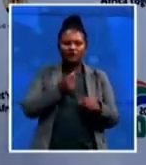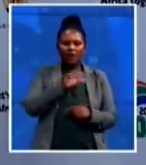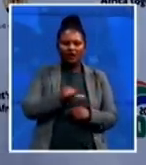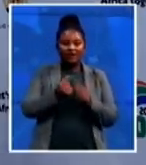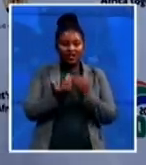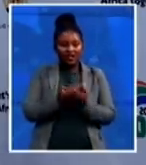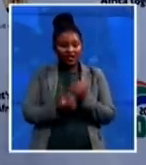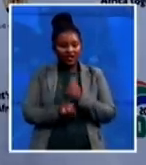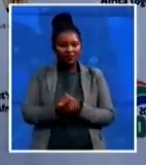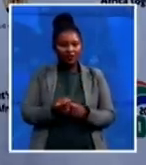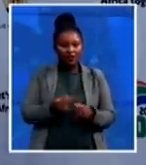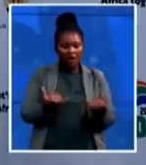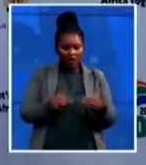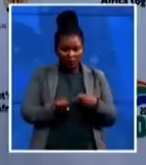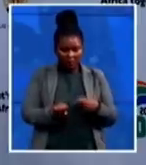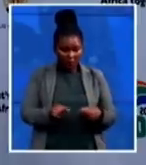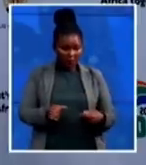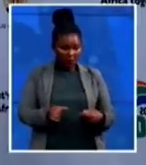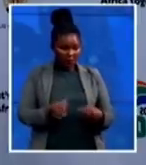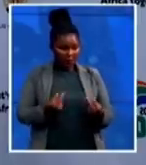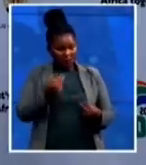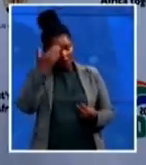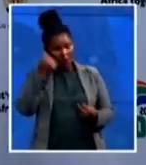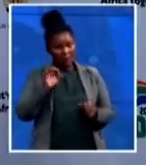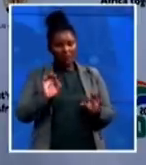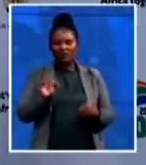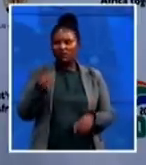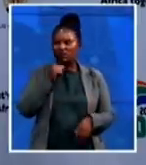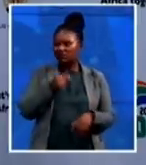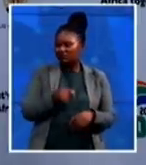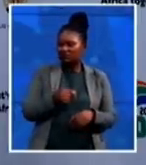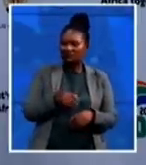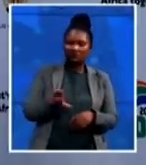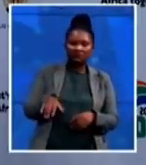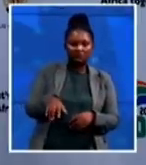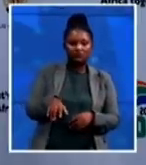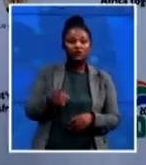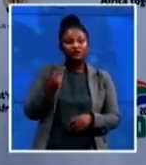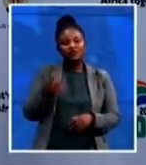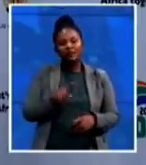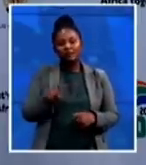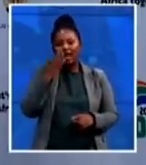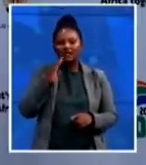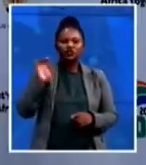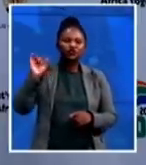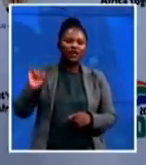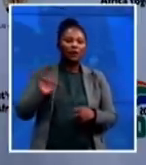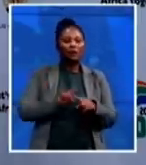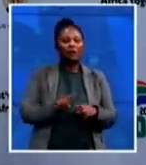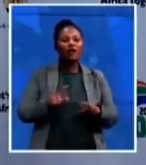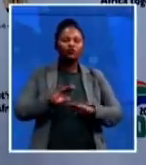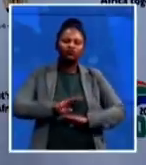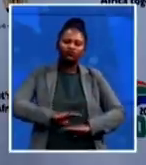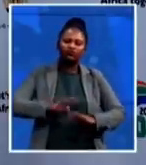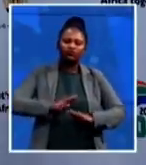myth. I guess that's the attitude. But however, the calm and sober decision by African countries is